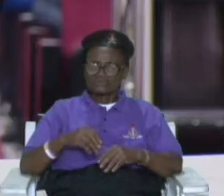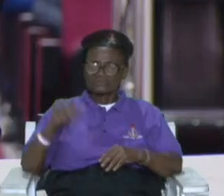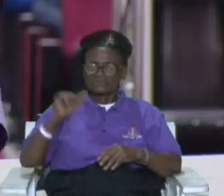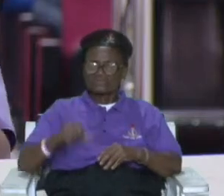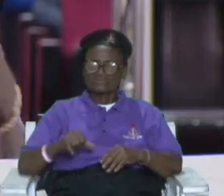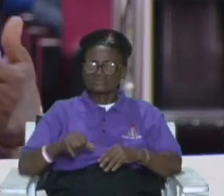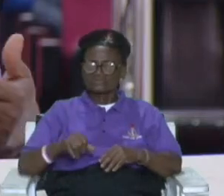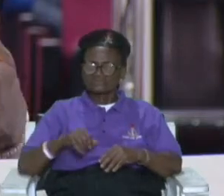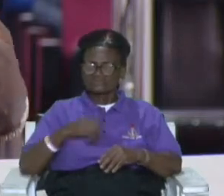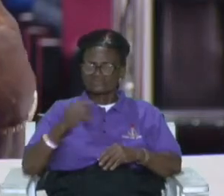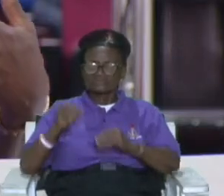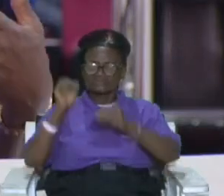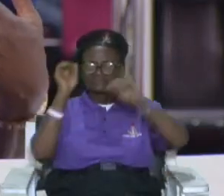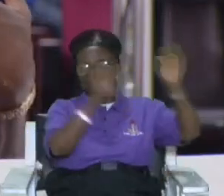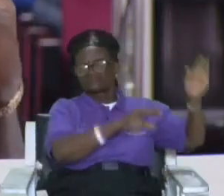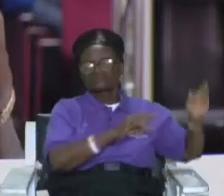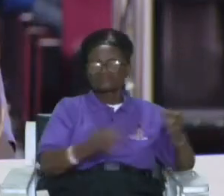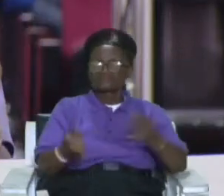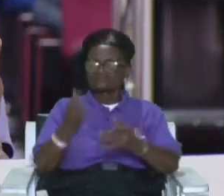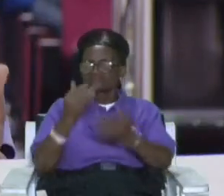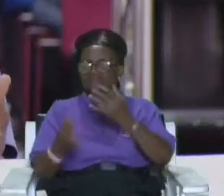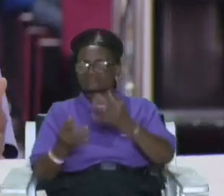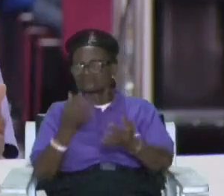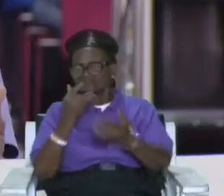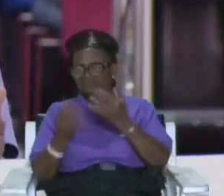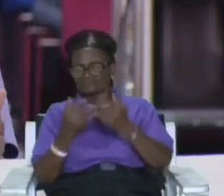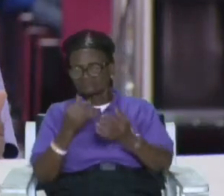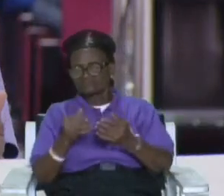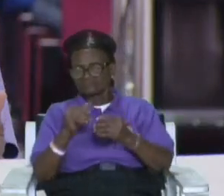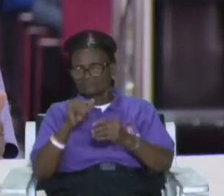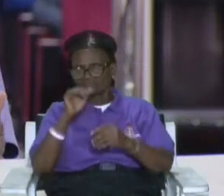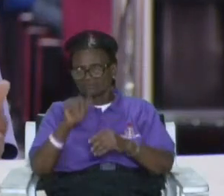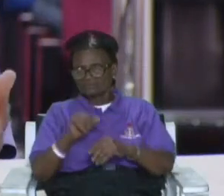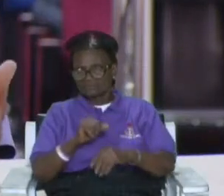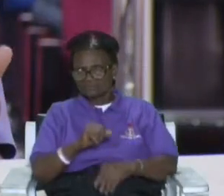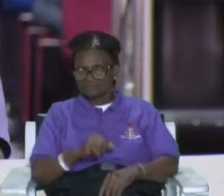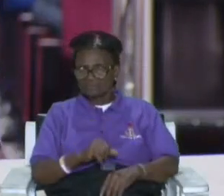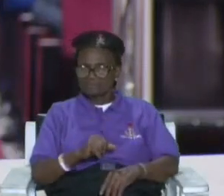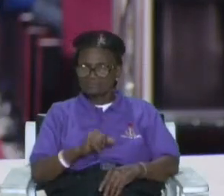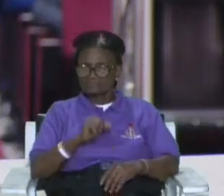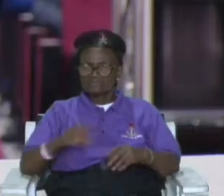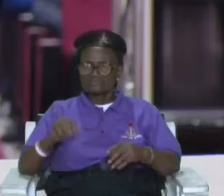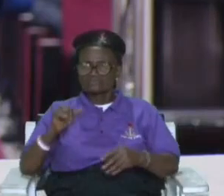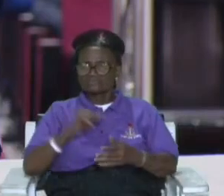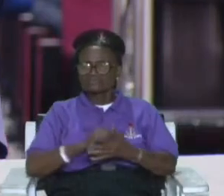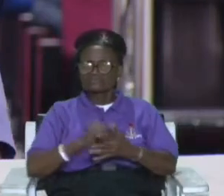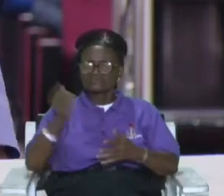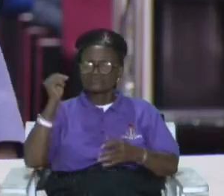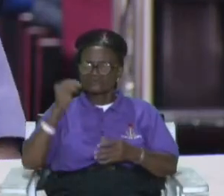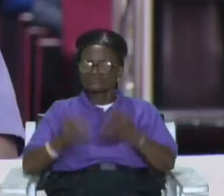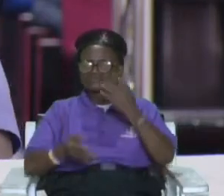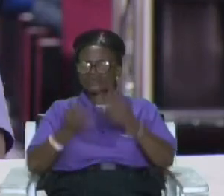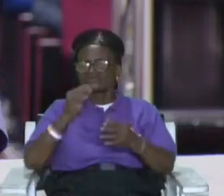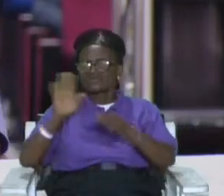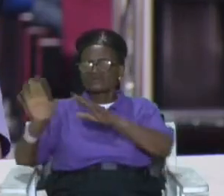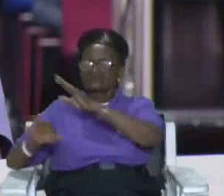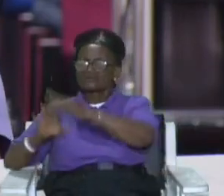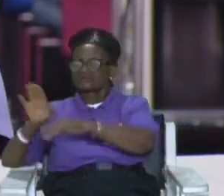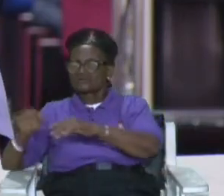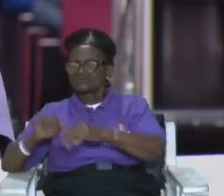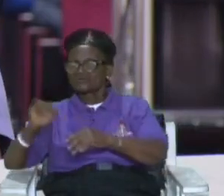couldn't burn because they themselves were fire. It was fire walking into fire.